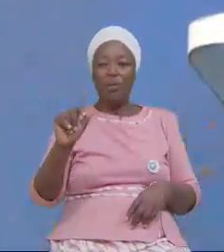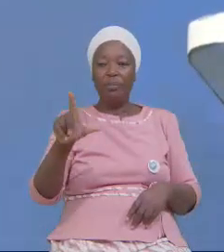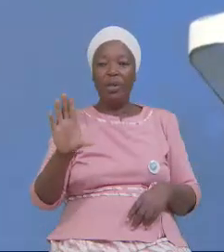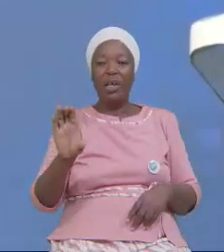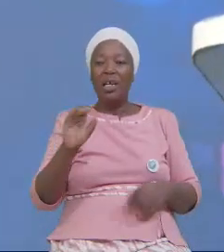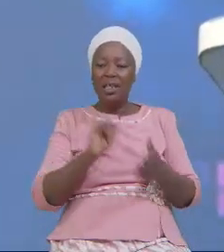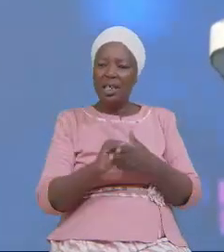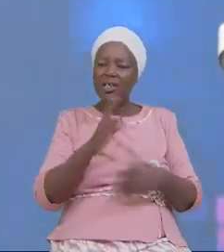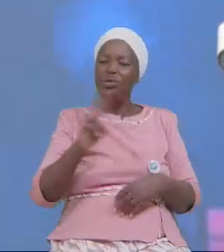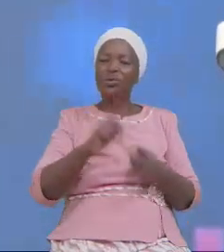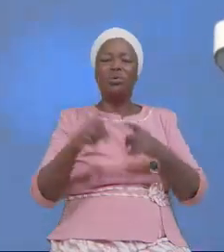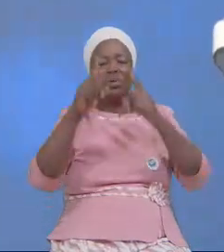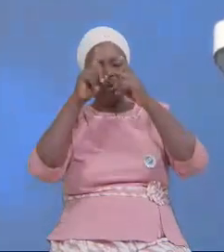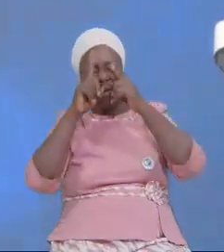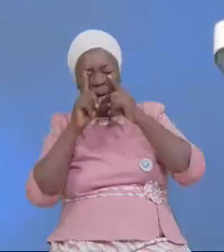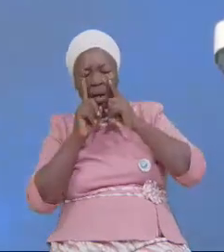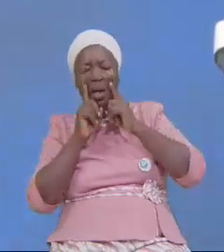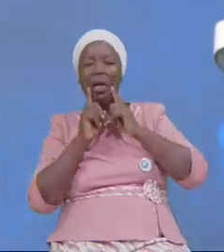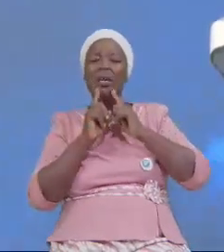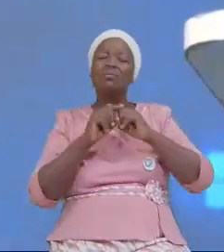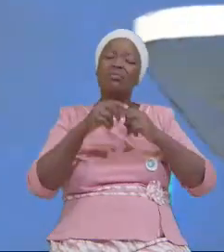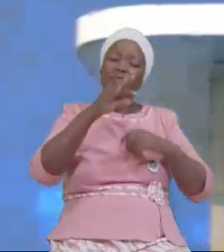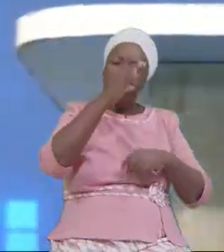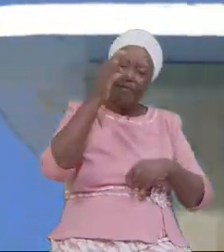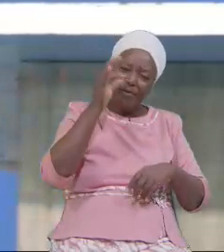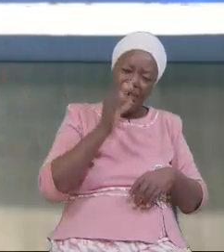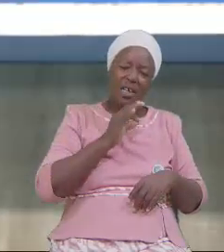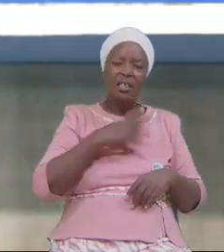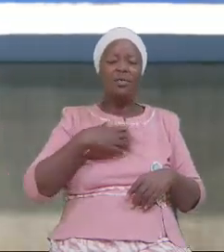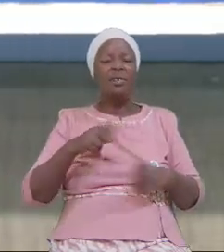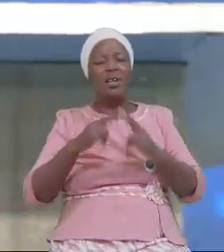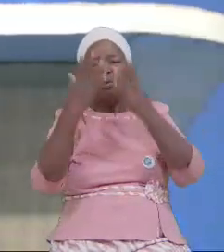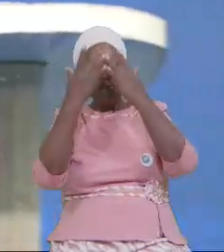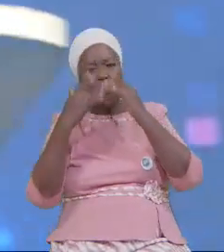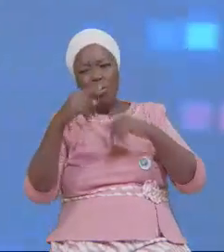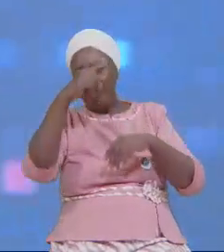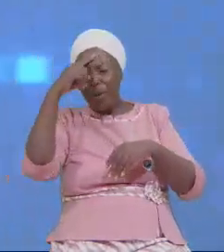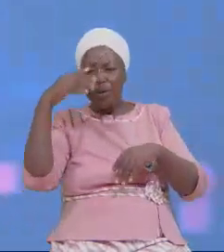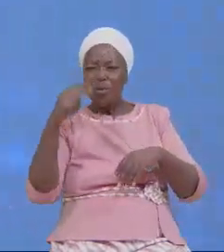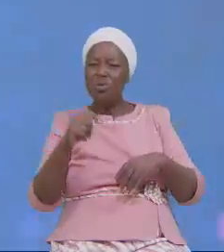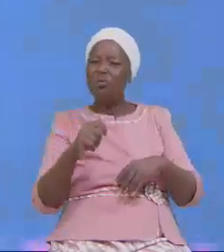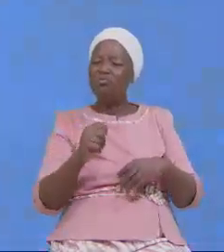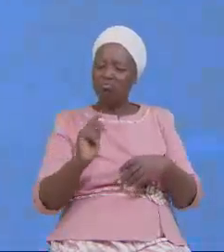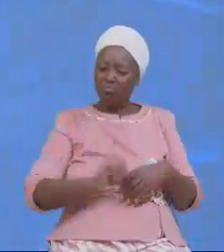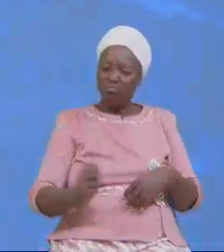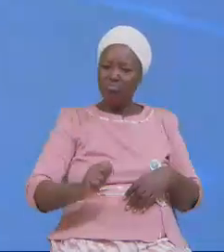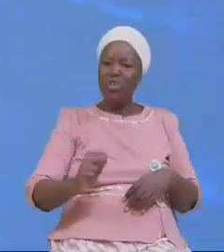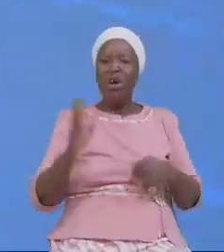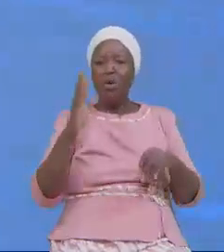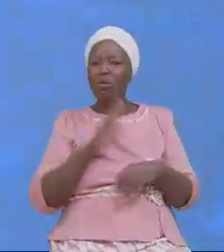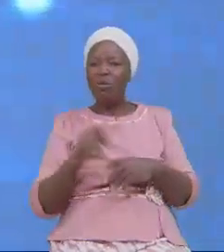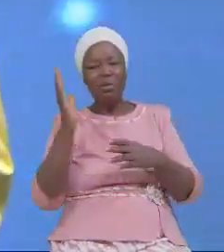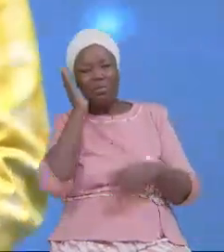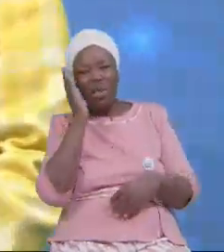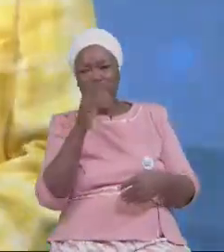do everything. He was sorrowful because of the infirmity that he had. But